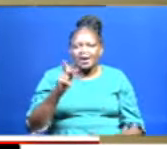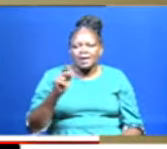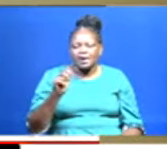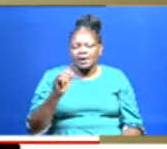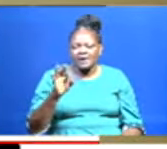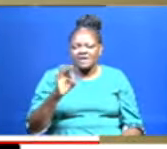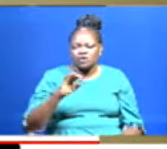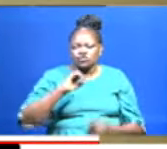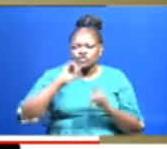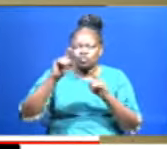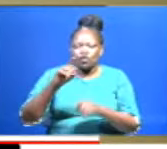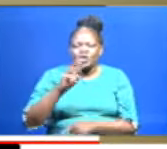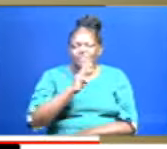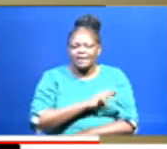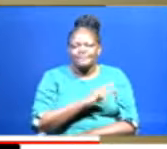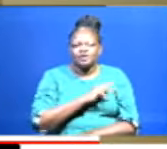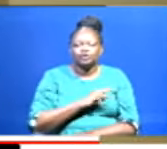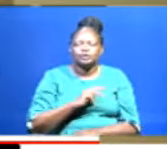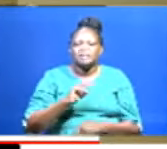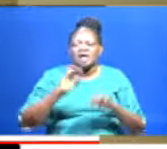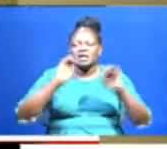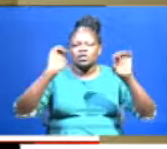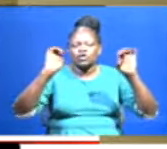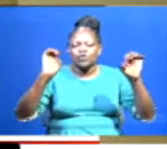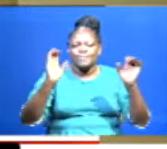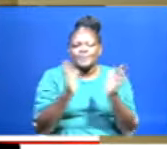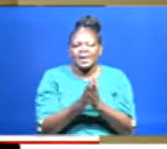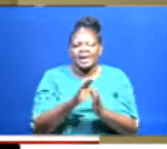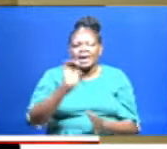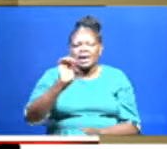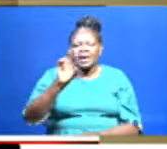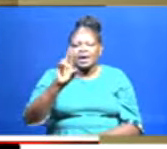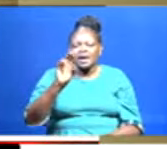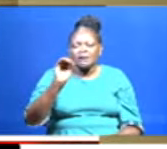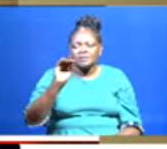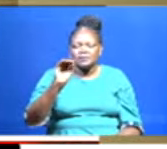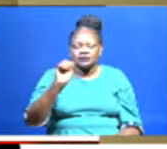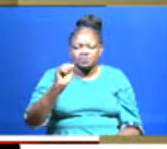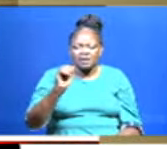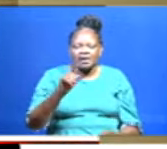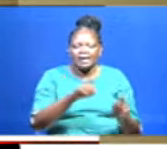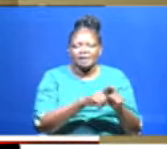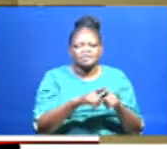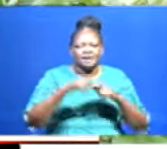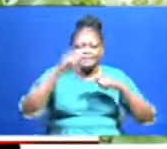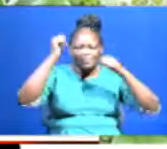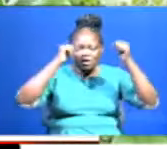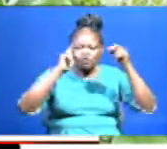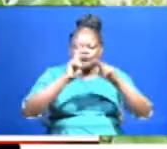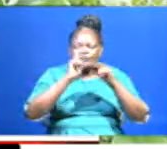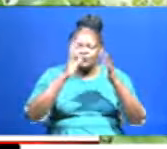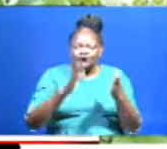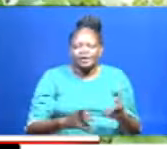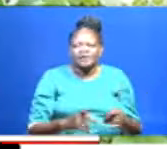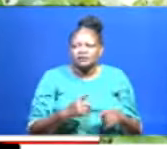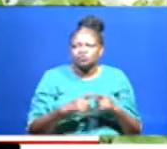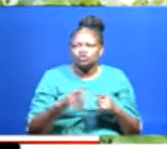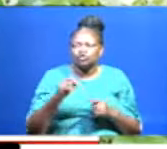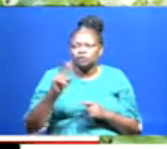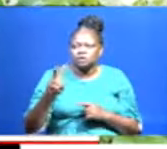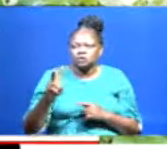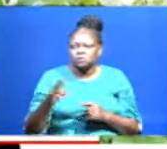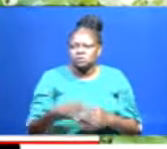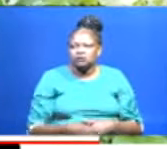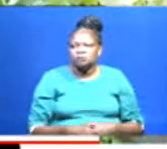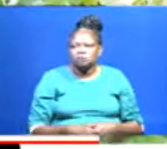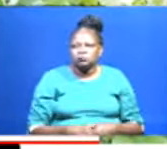on a mission in Ethiopia and Eritrea as a military observer in October of 2002. Ethiopia was never